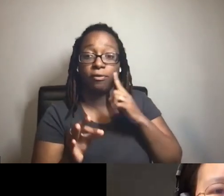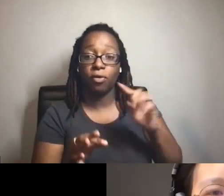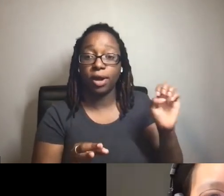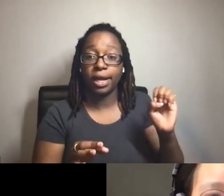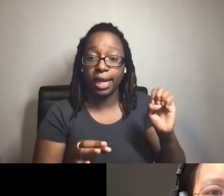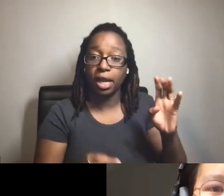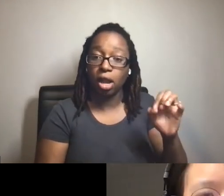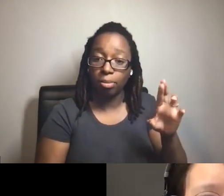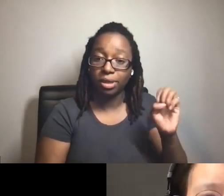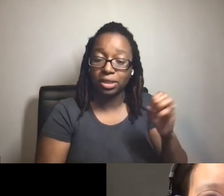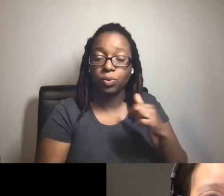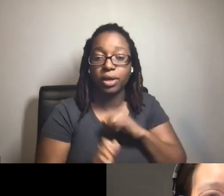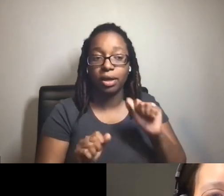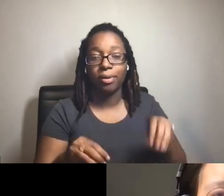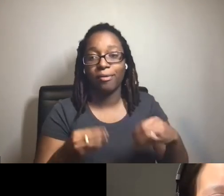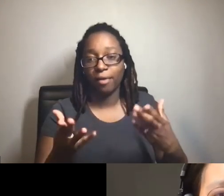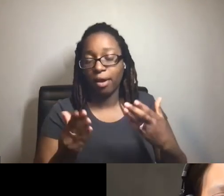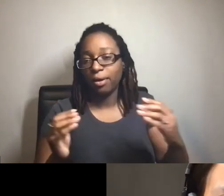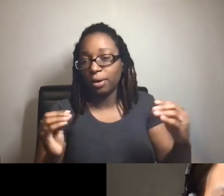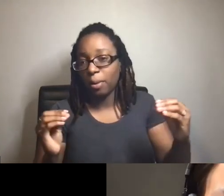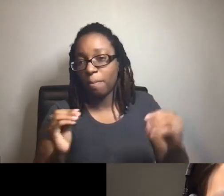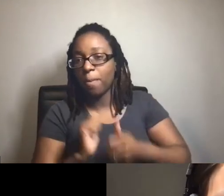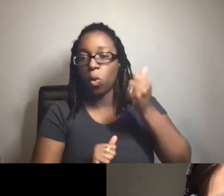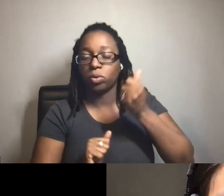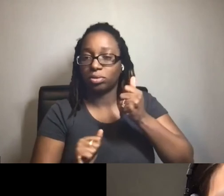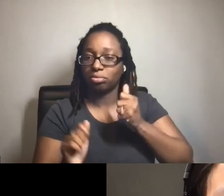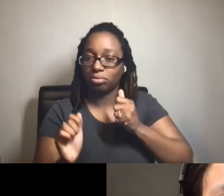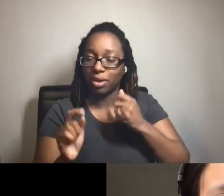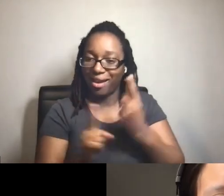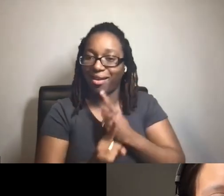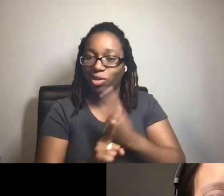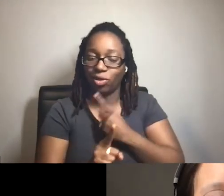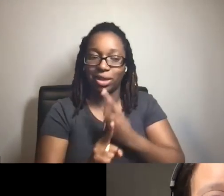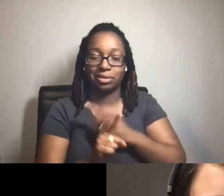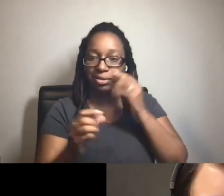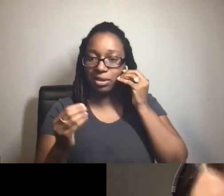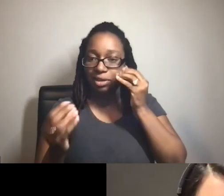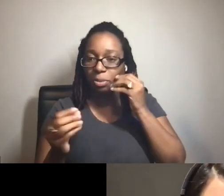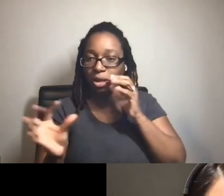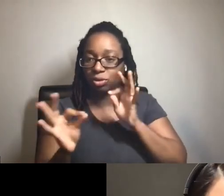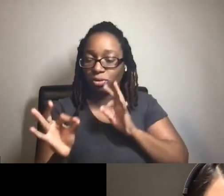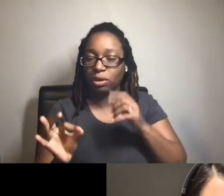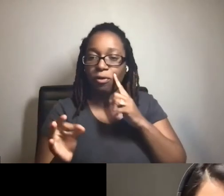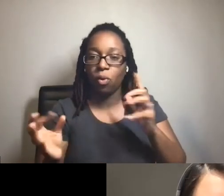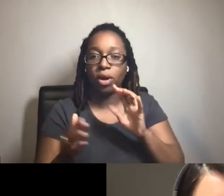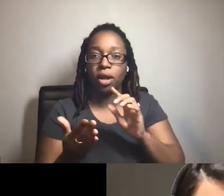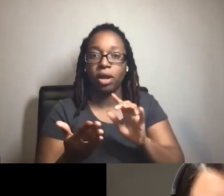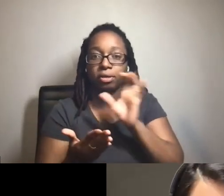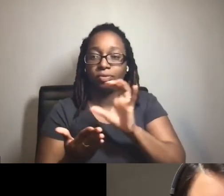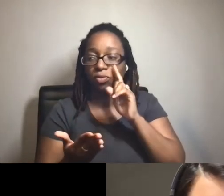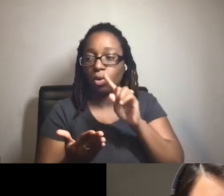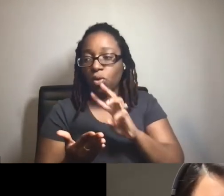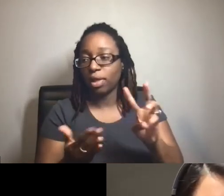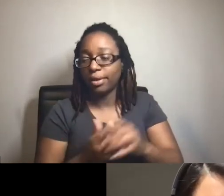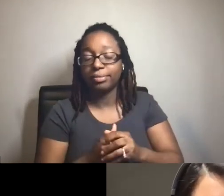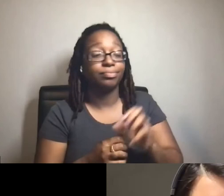the most accurate and useful descriptions for folks who are browsing on sites. Yeah. So if you would like to apply this to another context, what